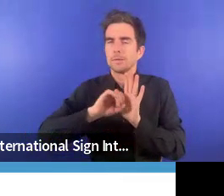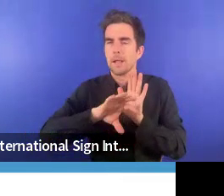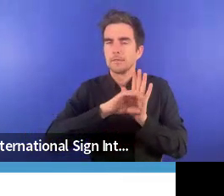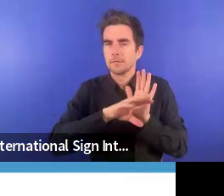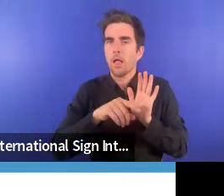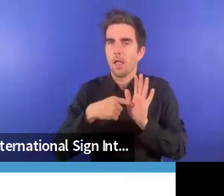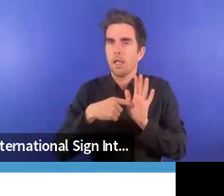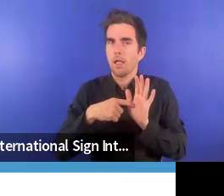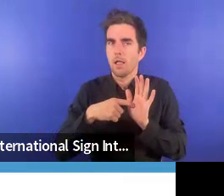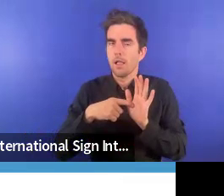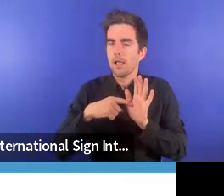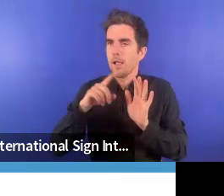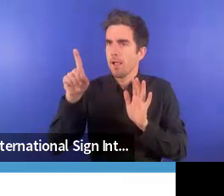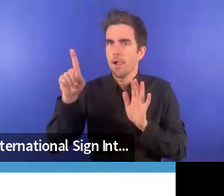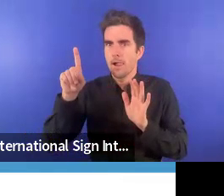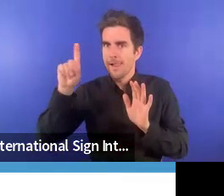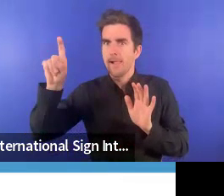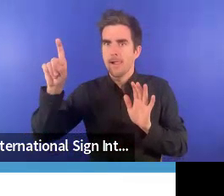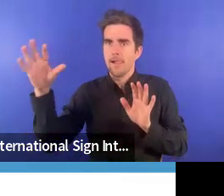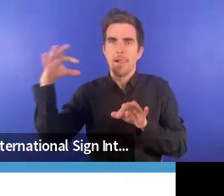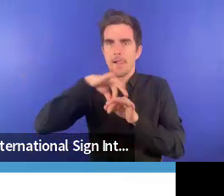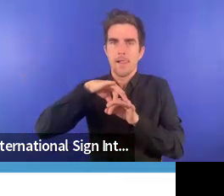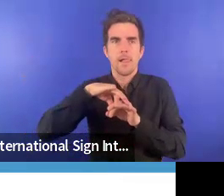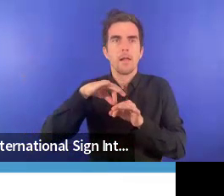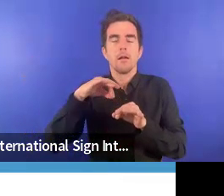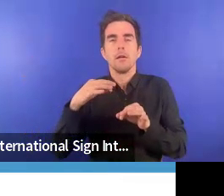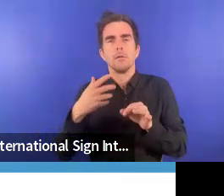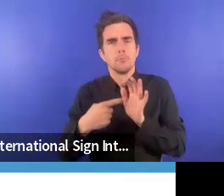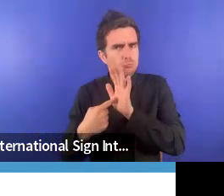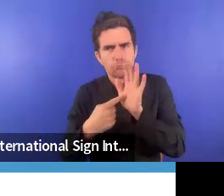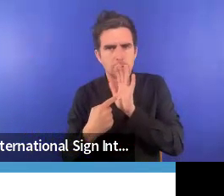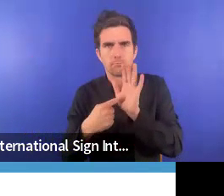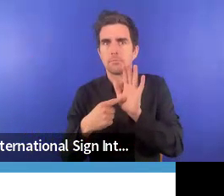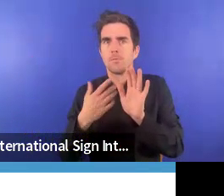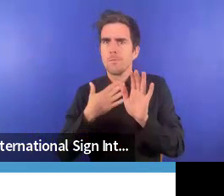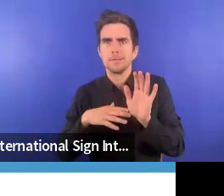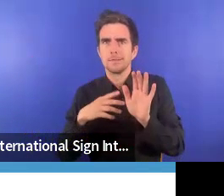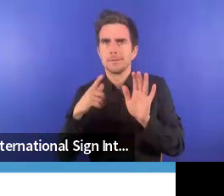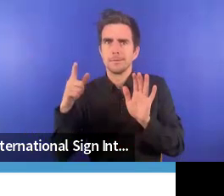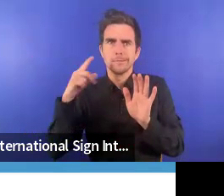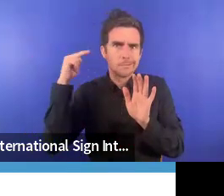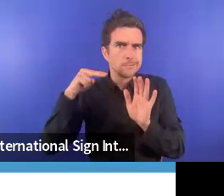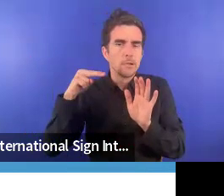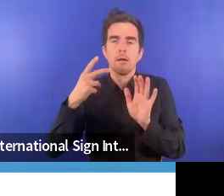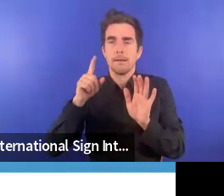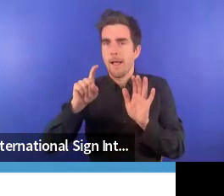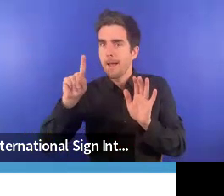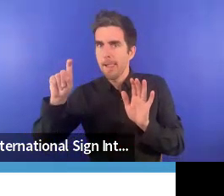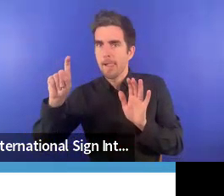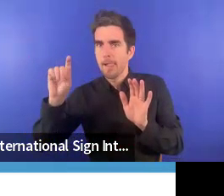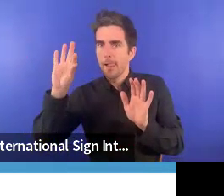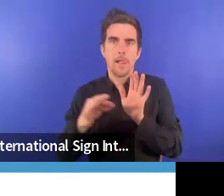to. You want to engage their staff, the key staff members. Every country has its